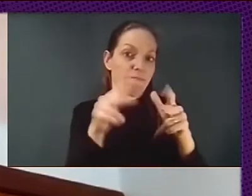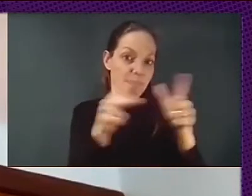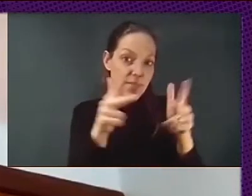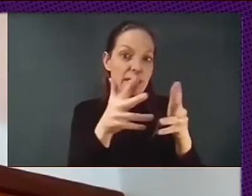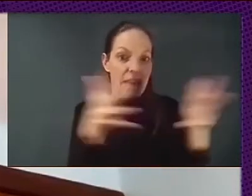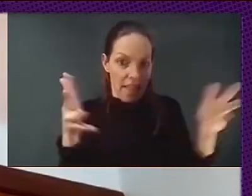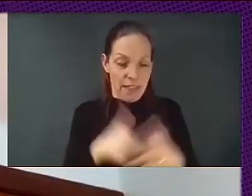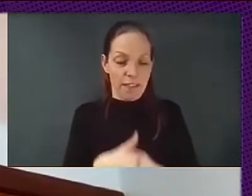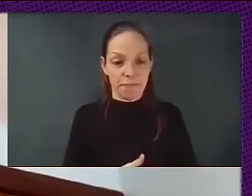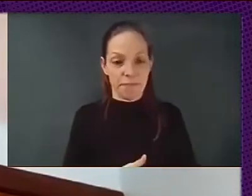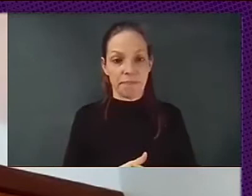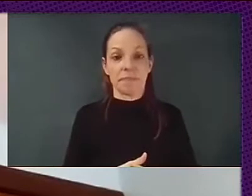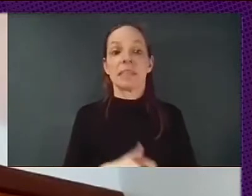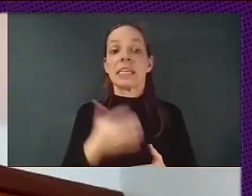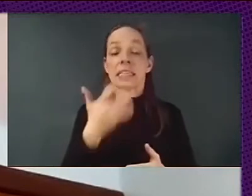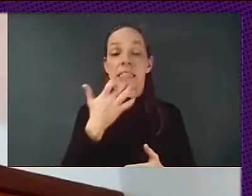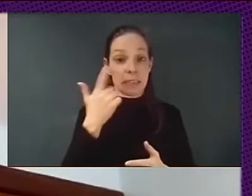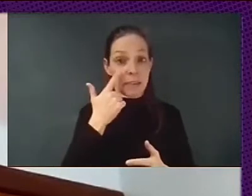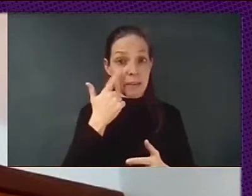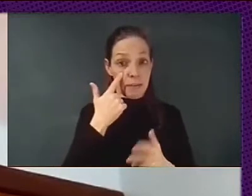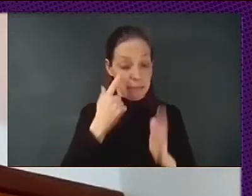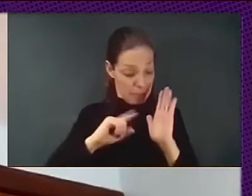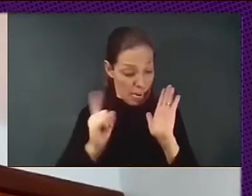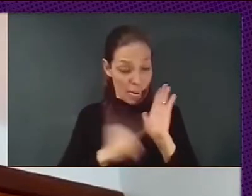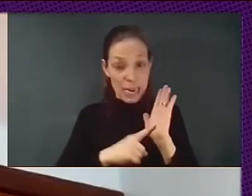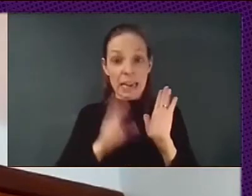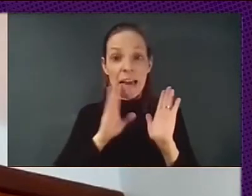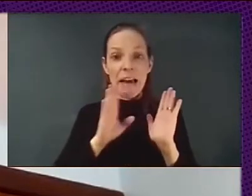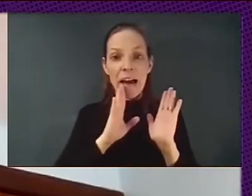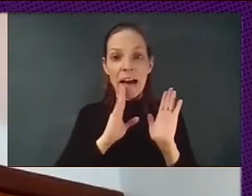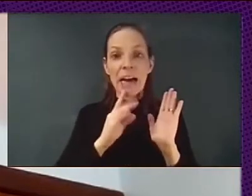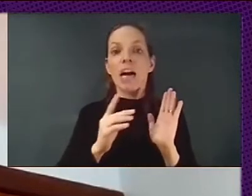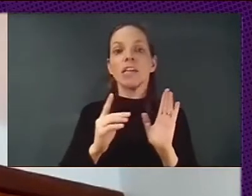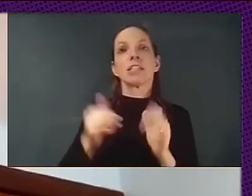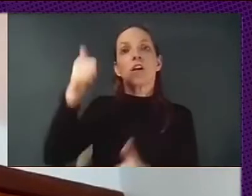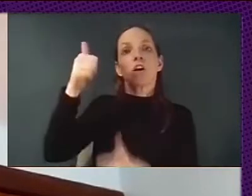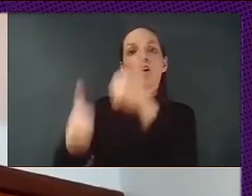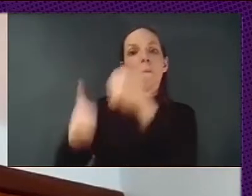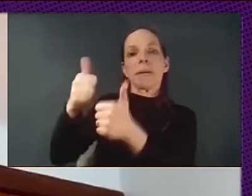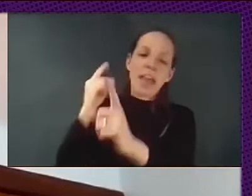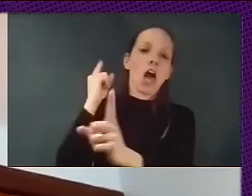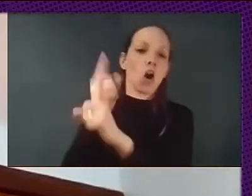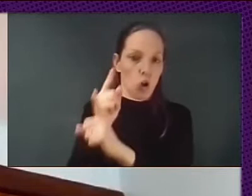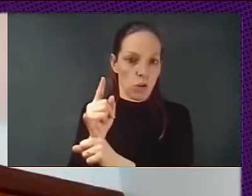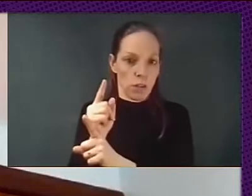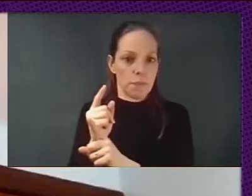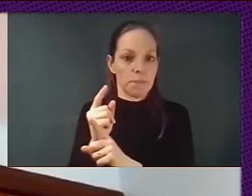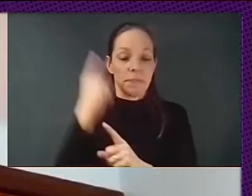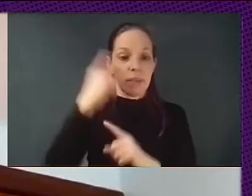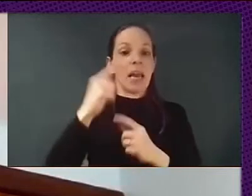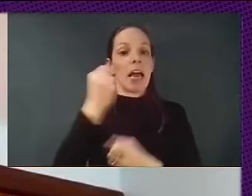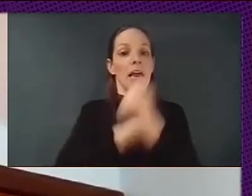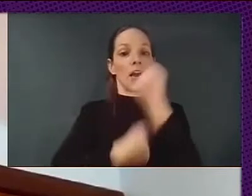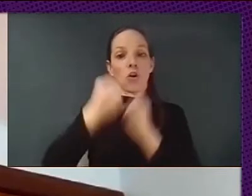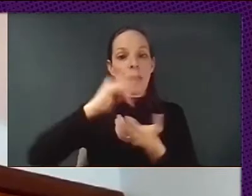idea is that the way to construct the digital economy and make it better is to get rid of the unfair,